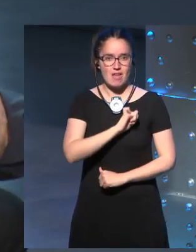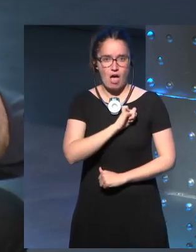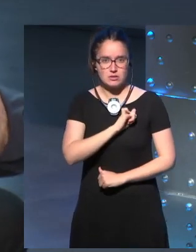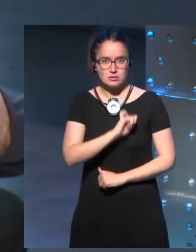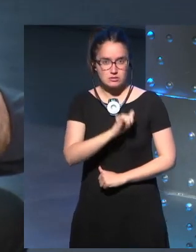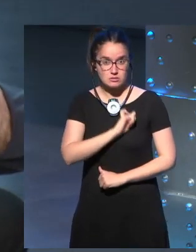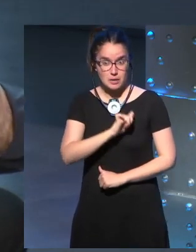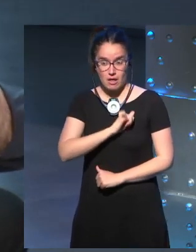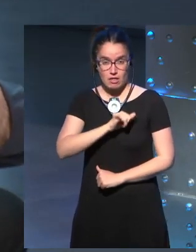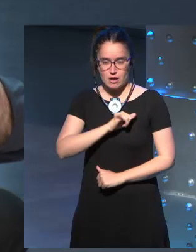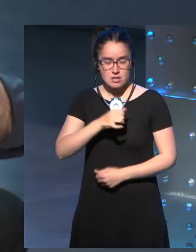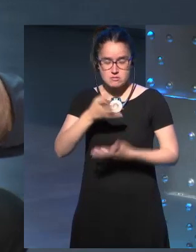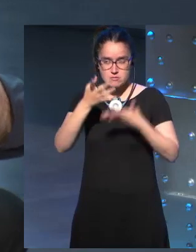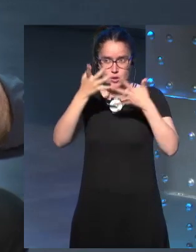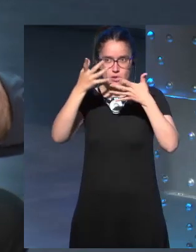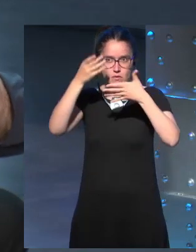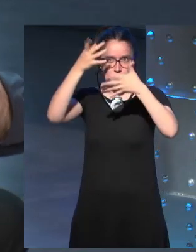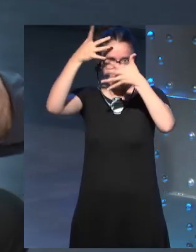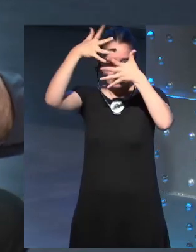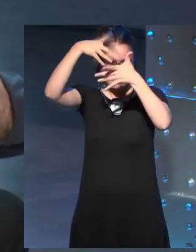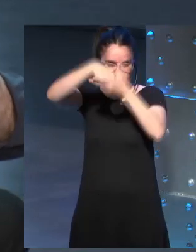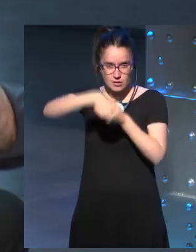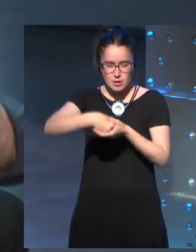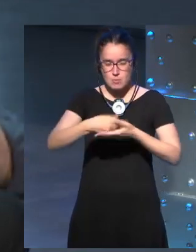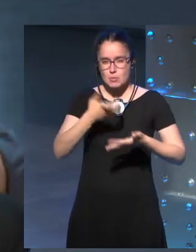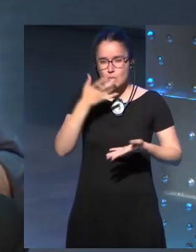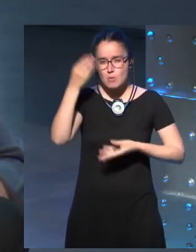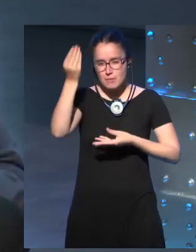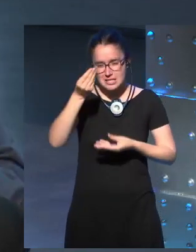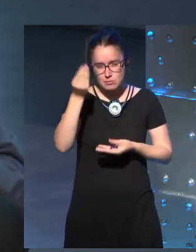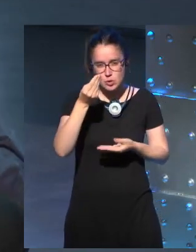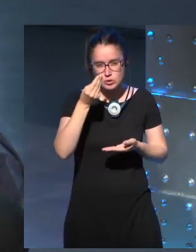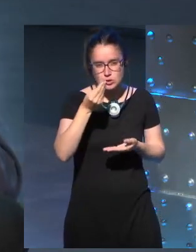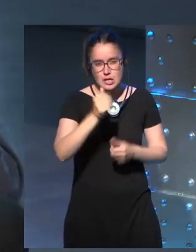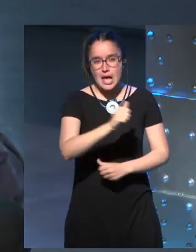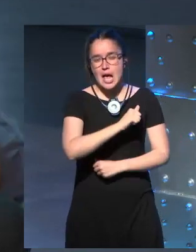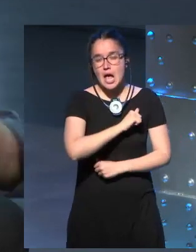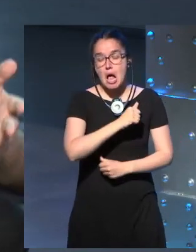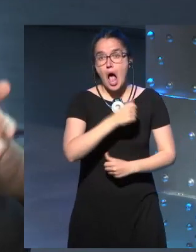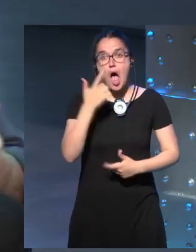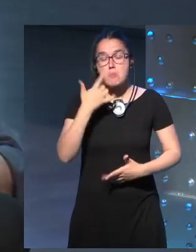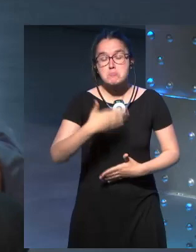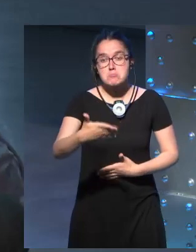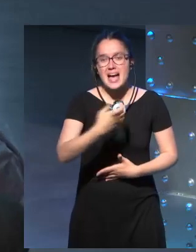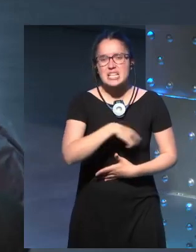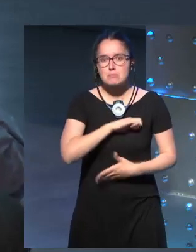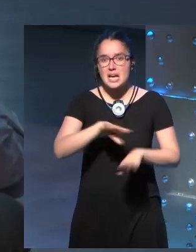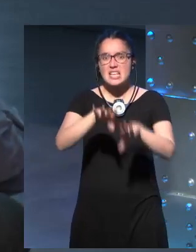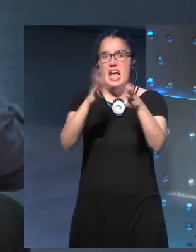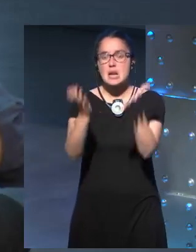Some of you are thinking about, how will Spain do in the World Cup? You can think, well, I love Spain, I hate Spain,